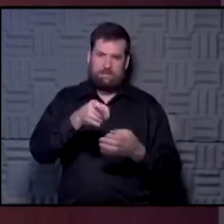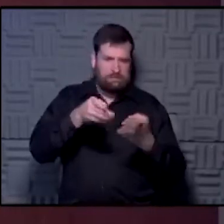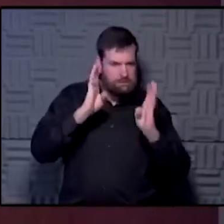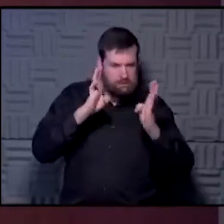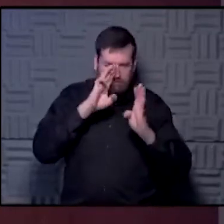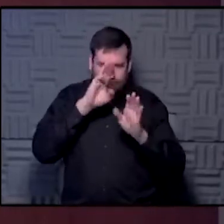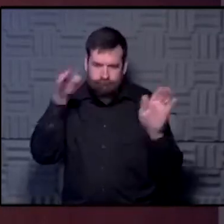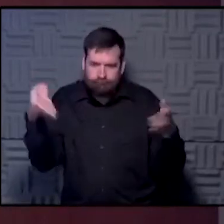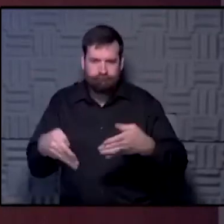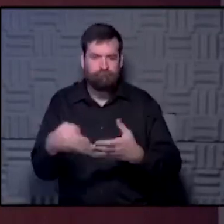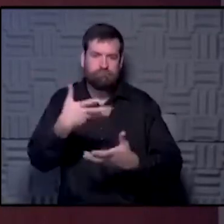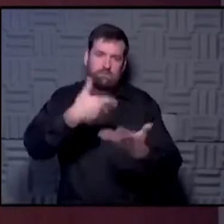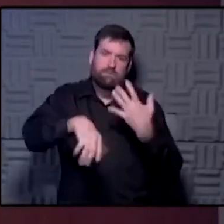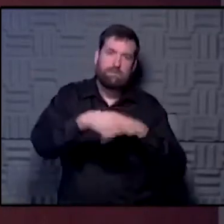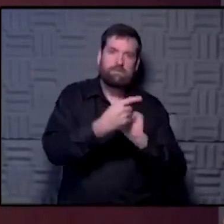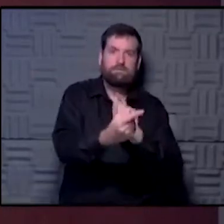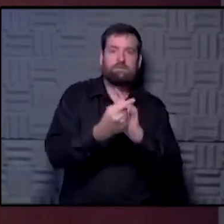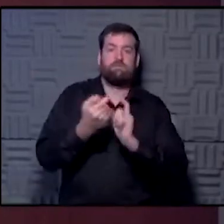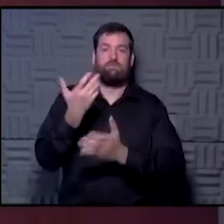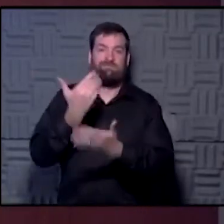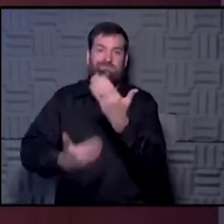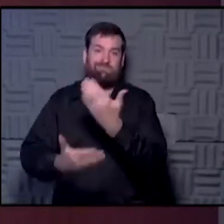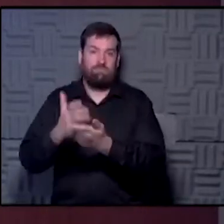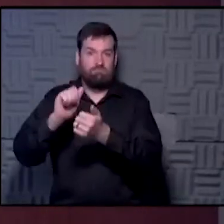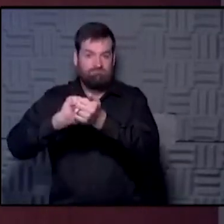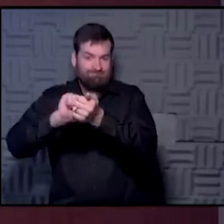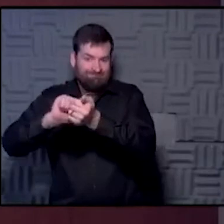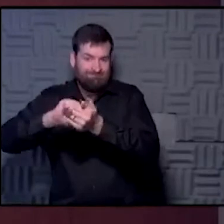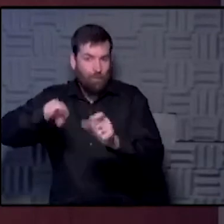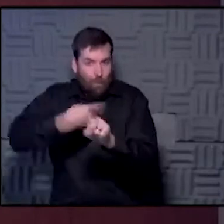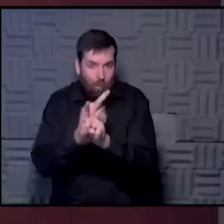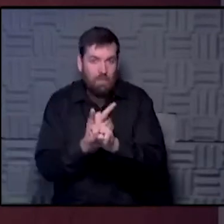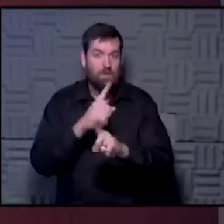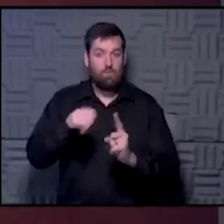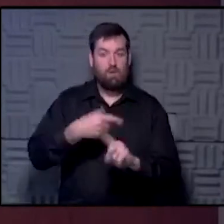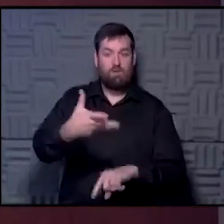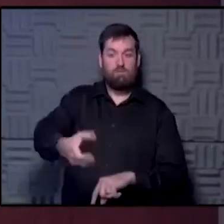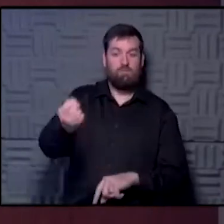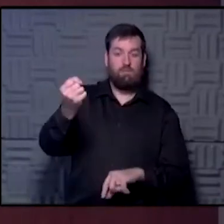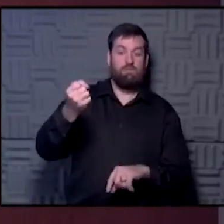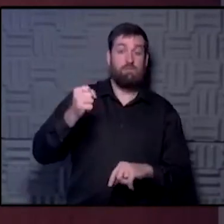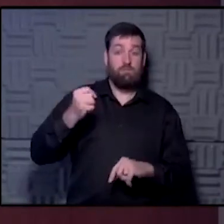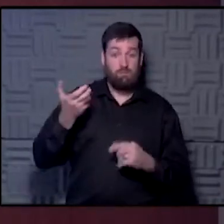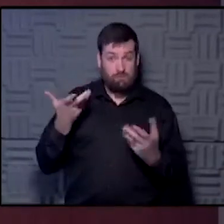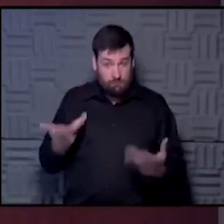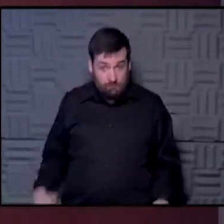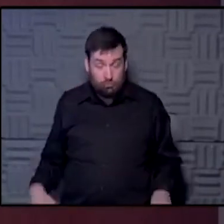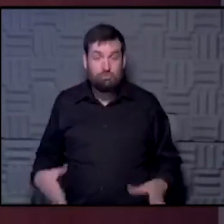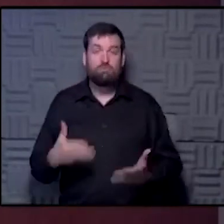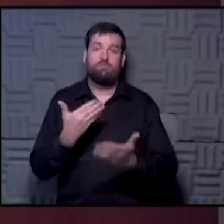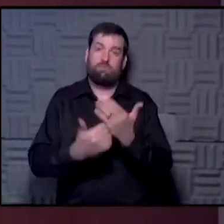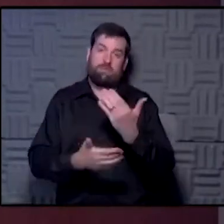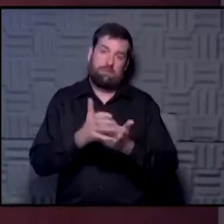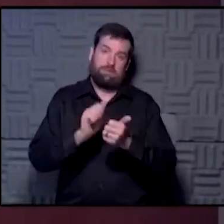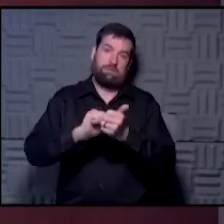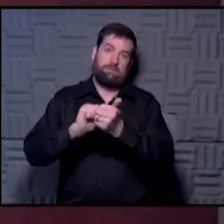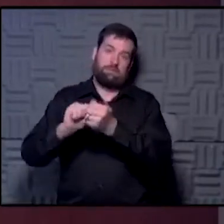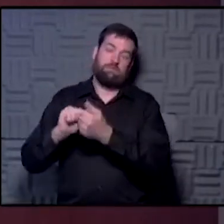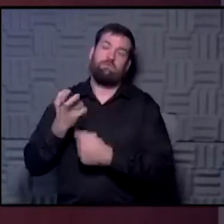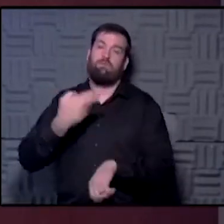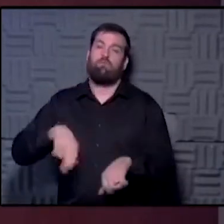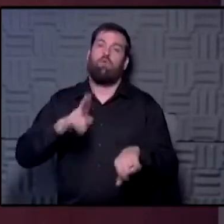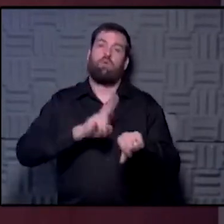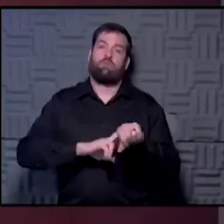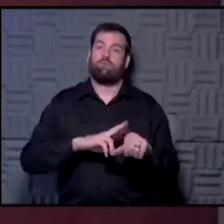attention to that spacing, clean hands only going into those buckets as soon as you take your hands out, again, hand hygiene, and then of